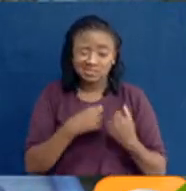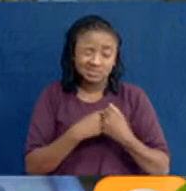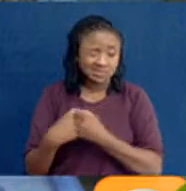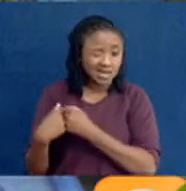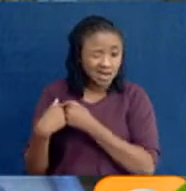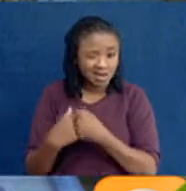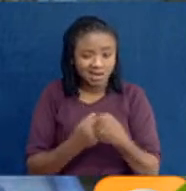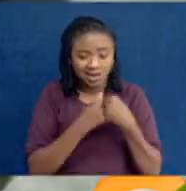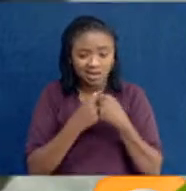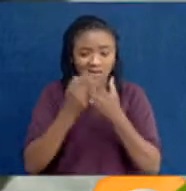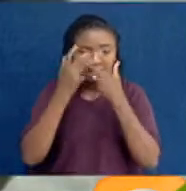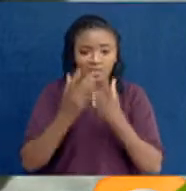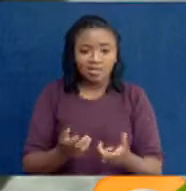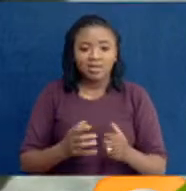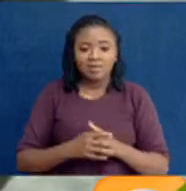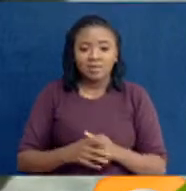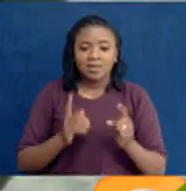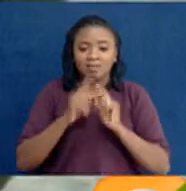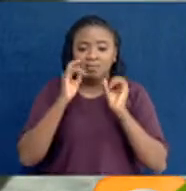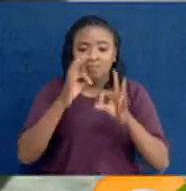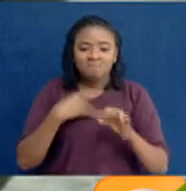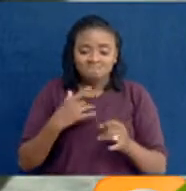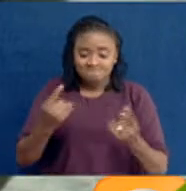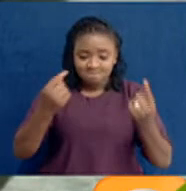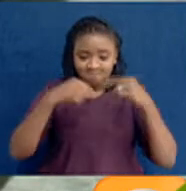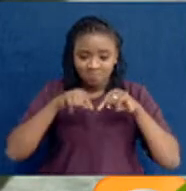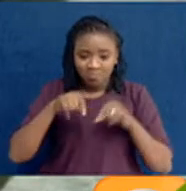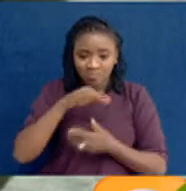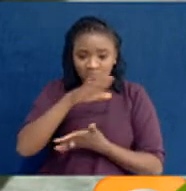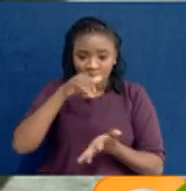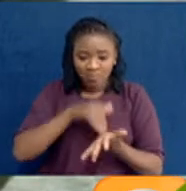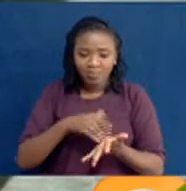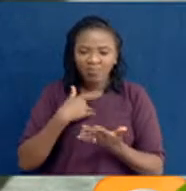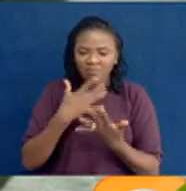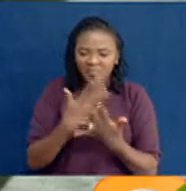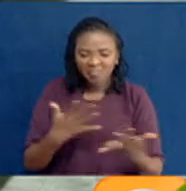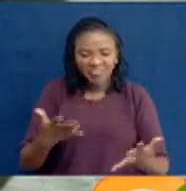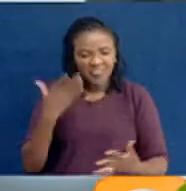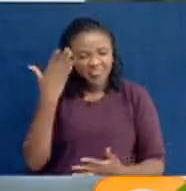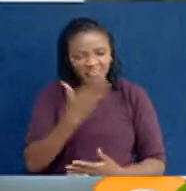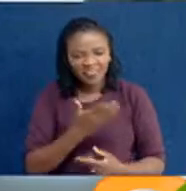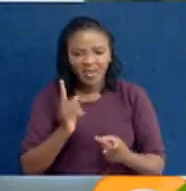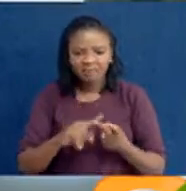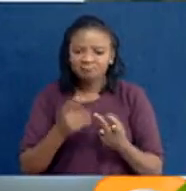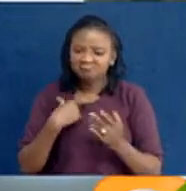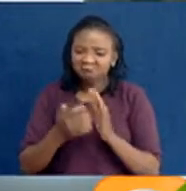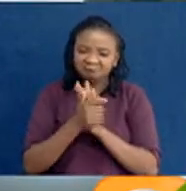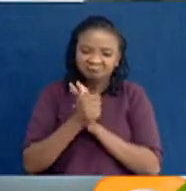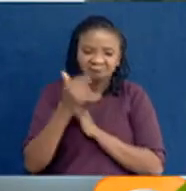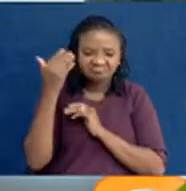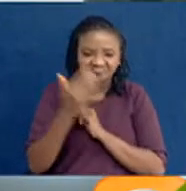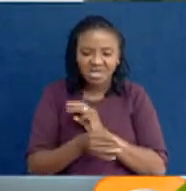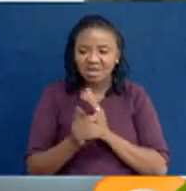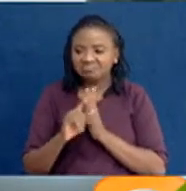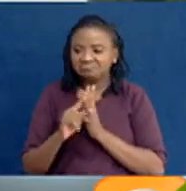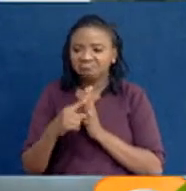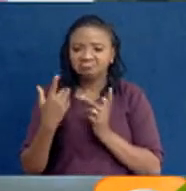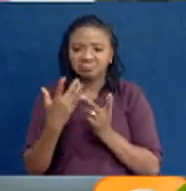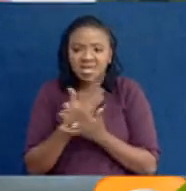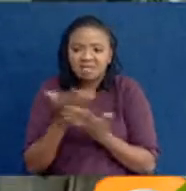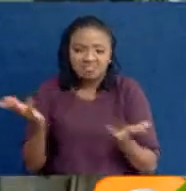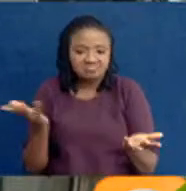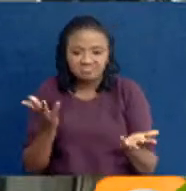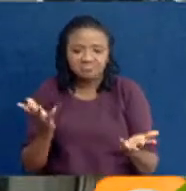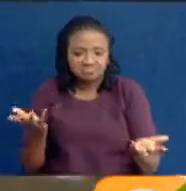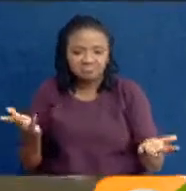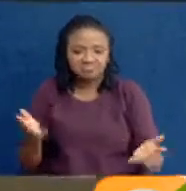with a manufacturing idea. But if you come to a center like this, there's already equipment that's fairly general. So for electronics, for mechanical, and so